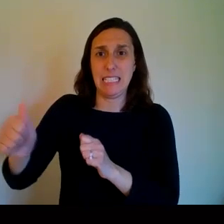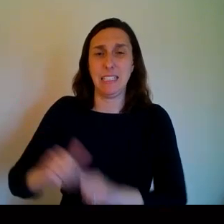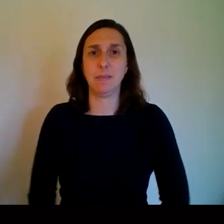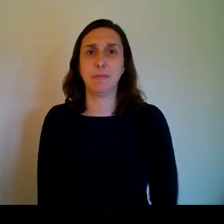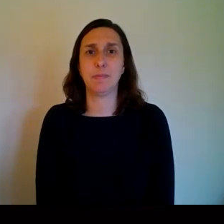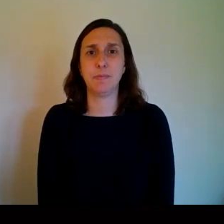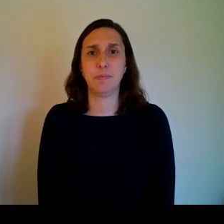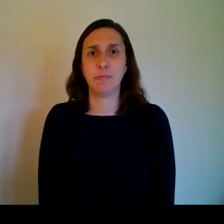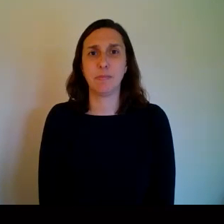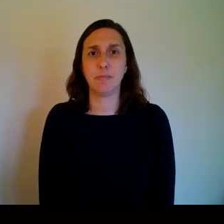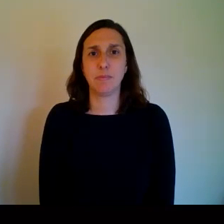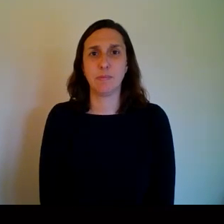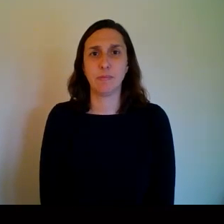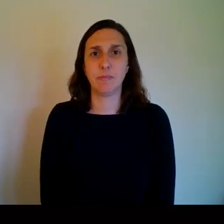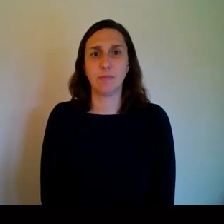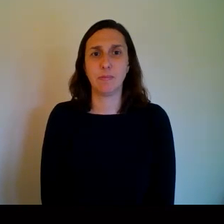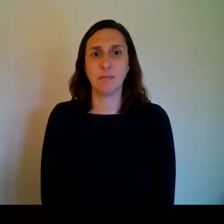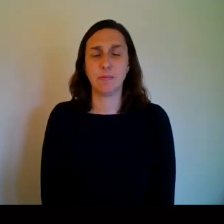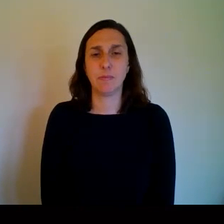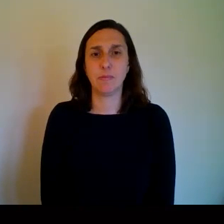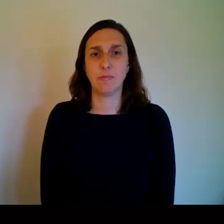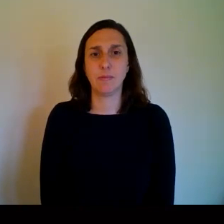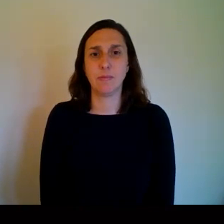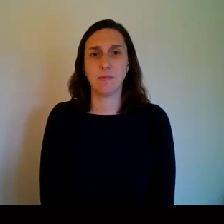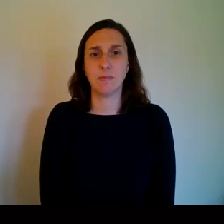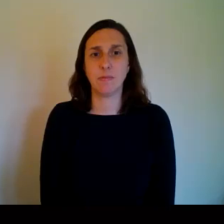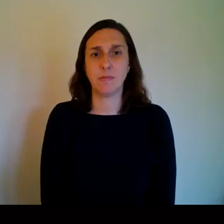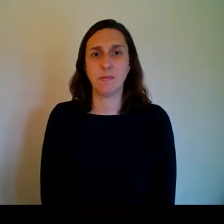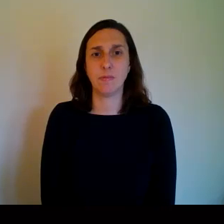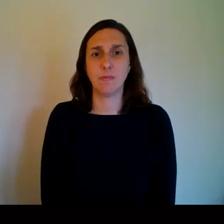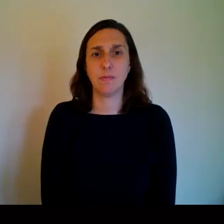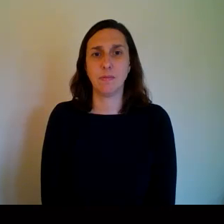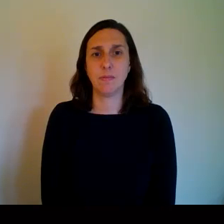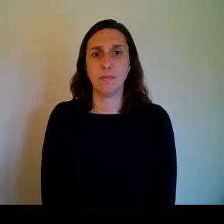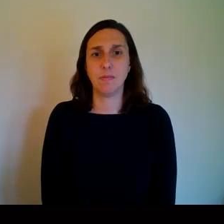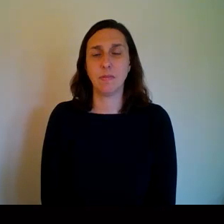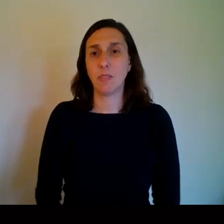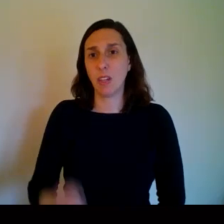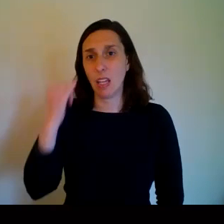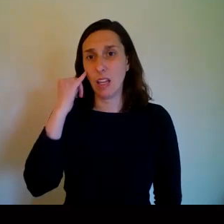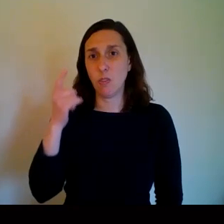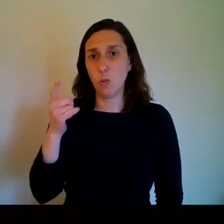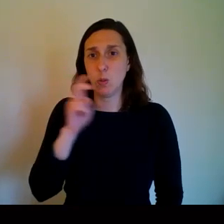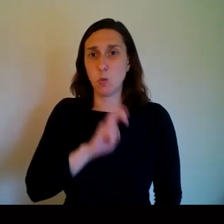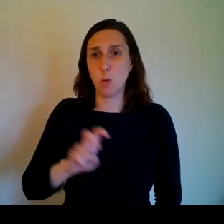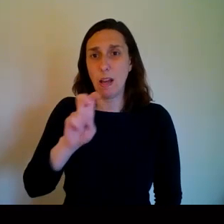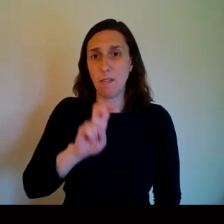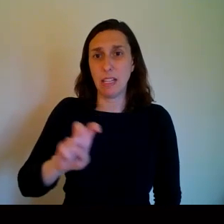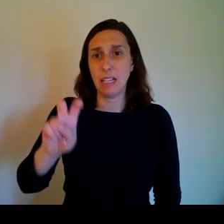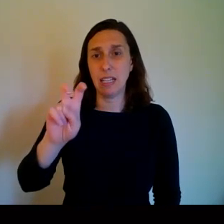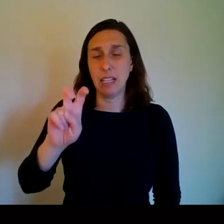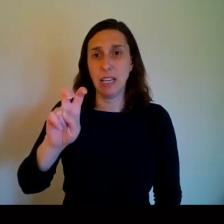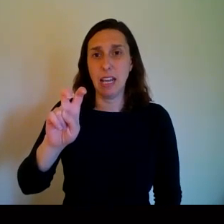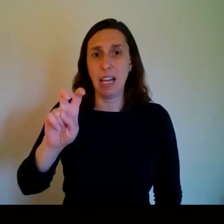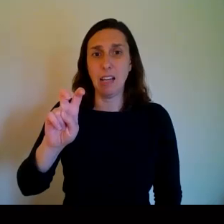And so if you're traveling for a certain amount of time, or a certain distance in it, or, and you have your